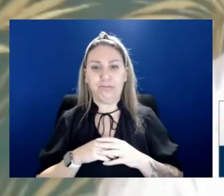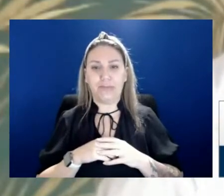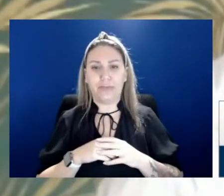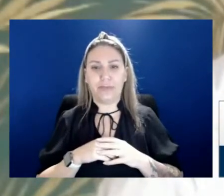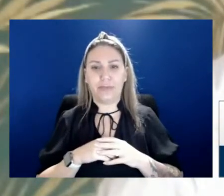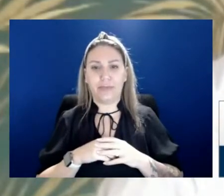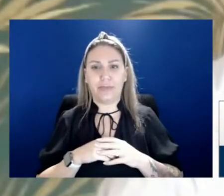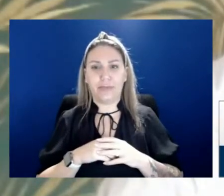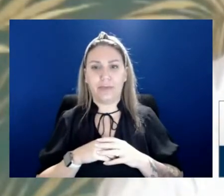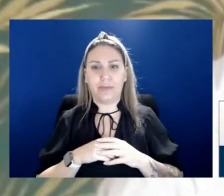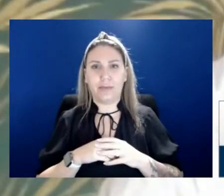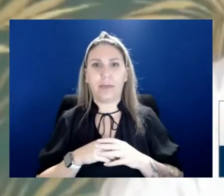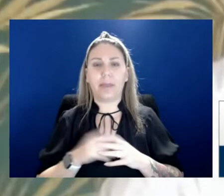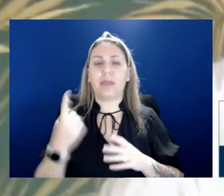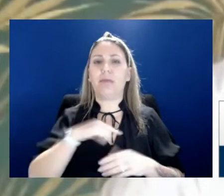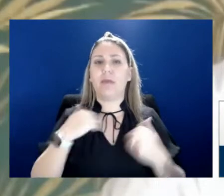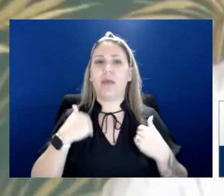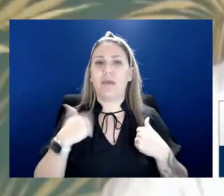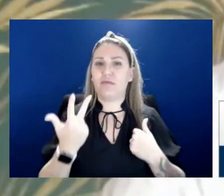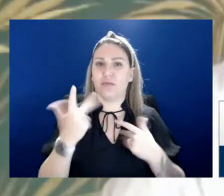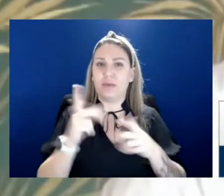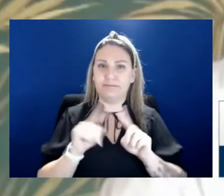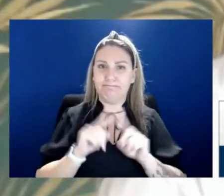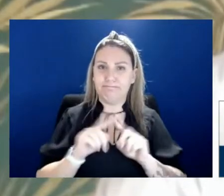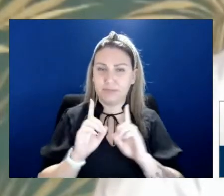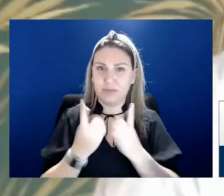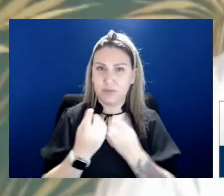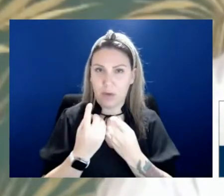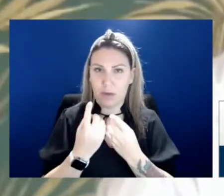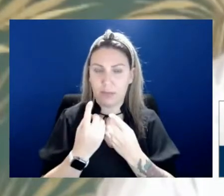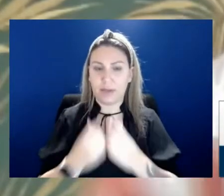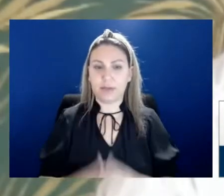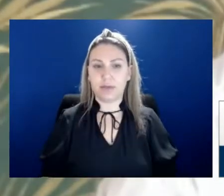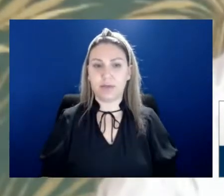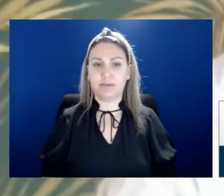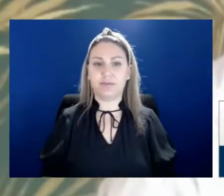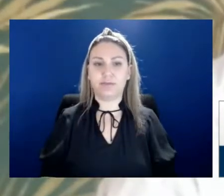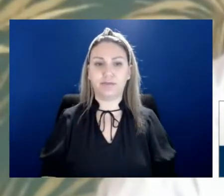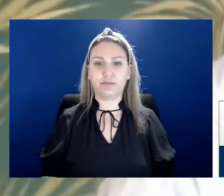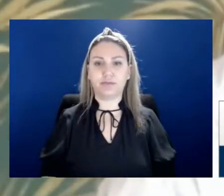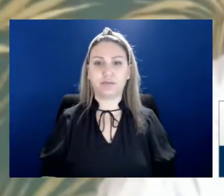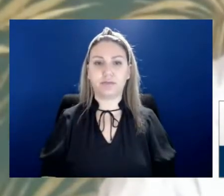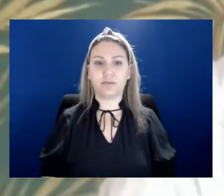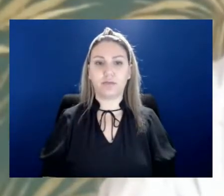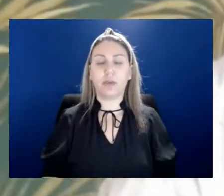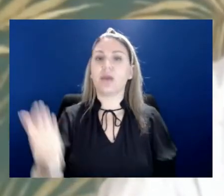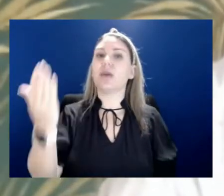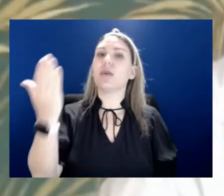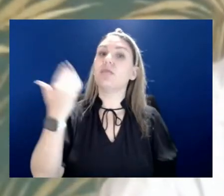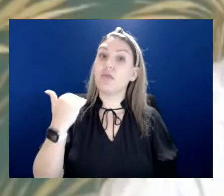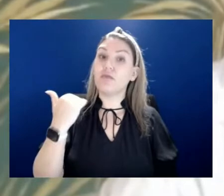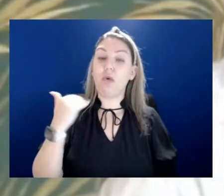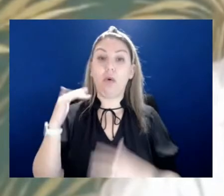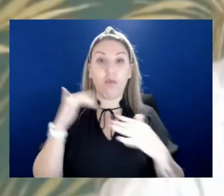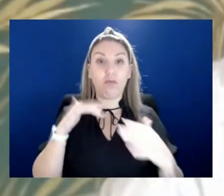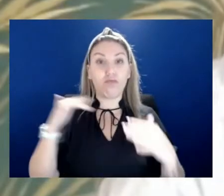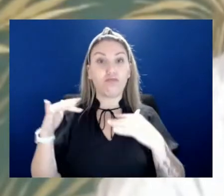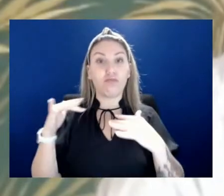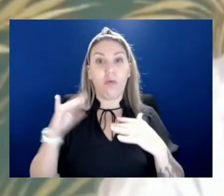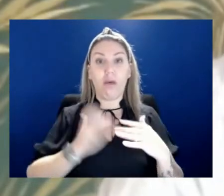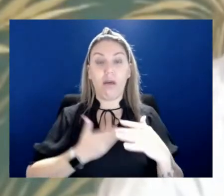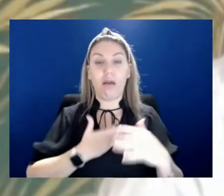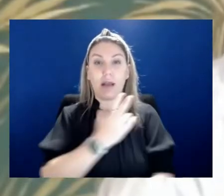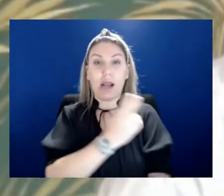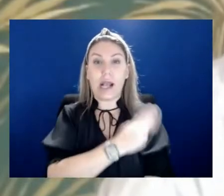reanimation department. And before the war, our hospital was,